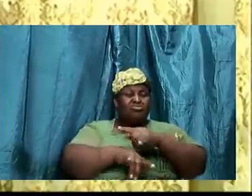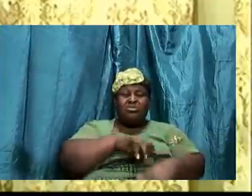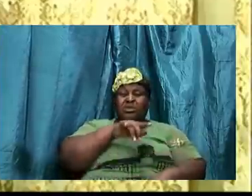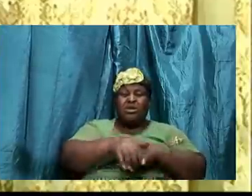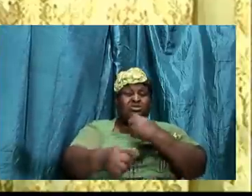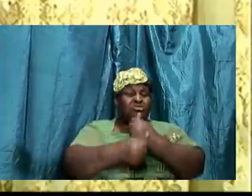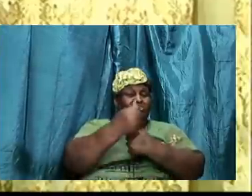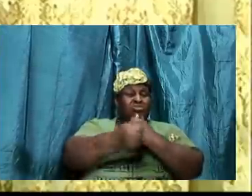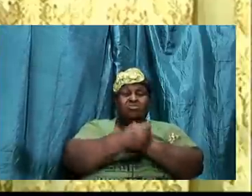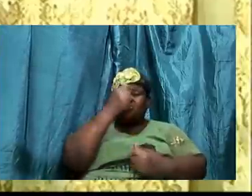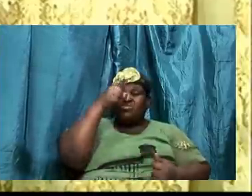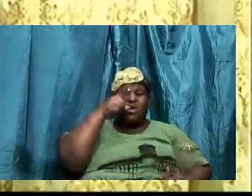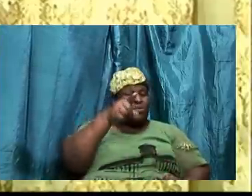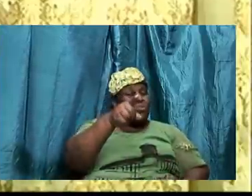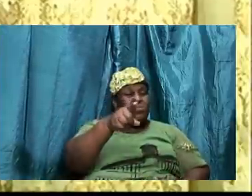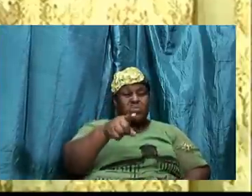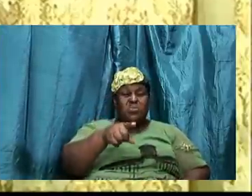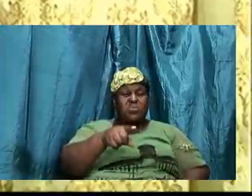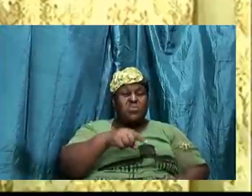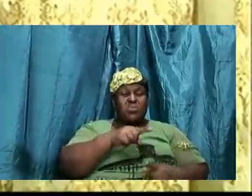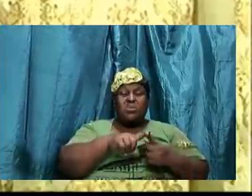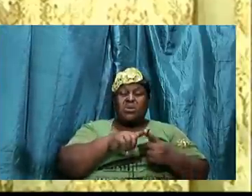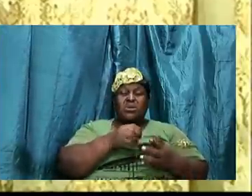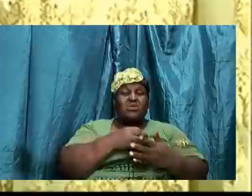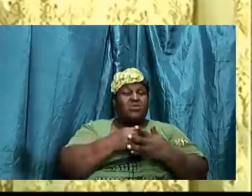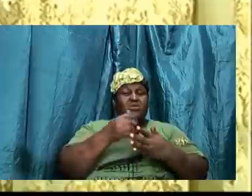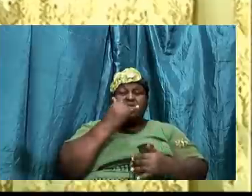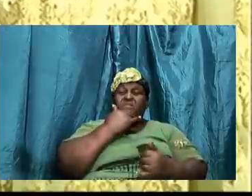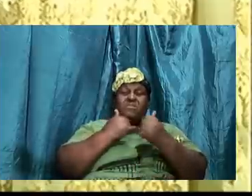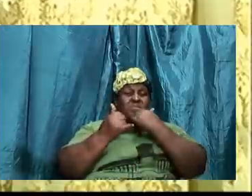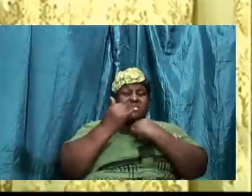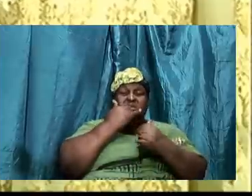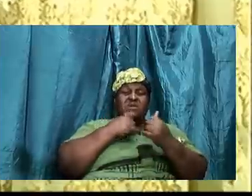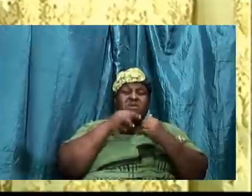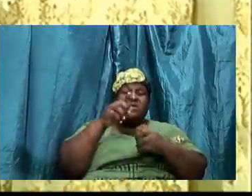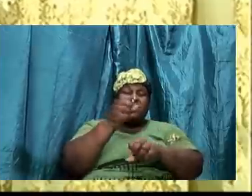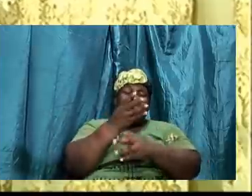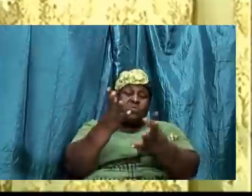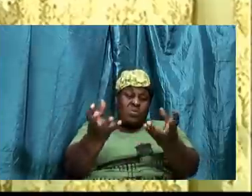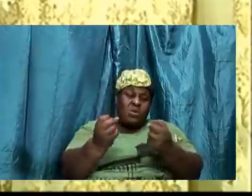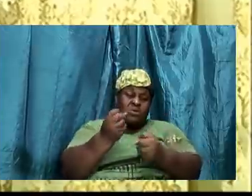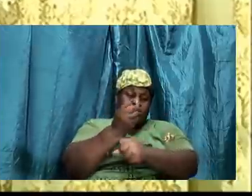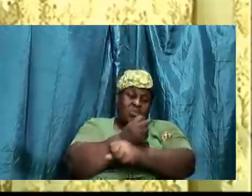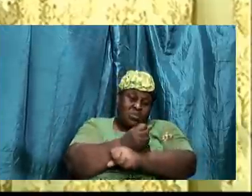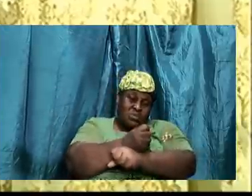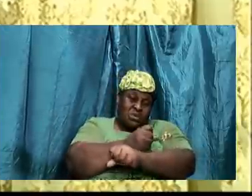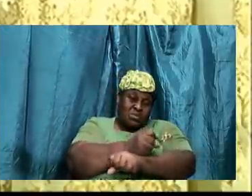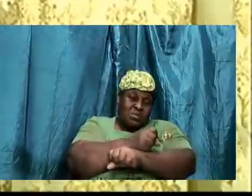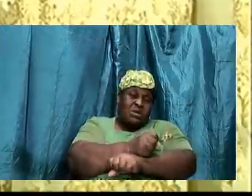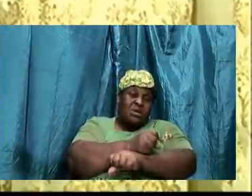And then when you fall, he wants to hold you captive and keep you bound.